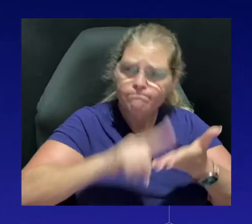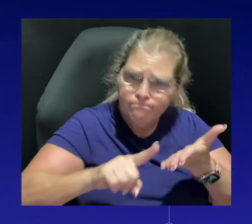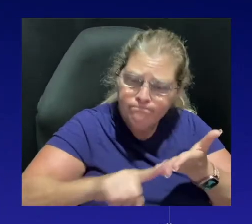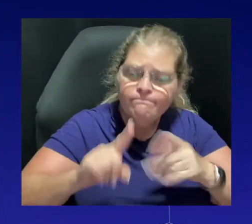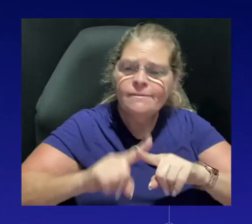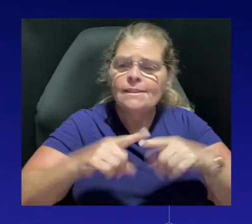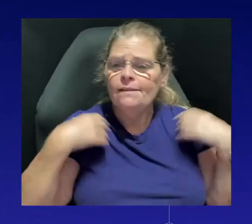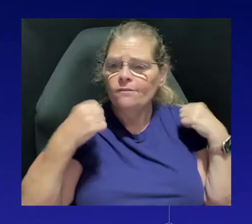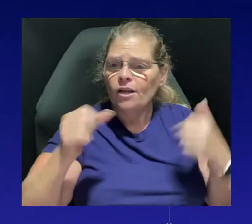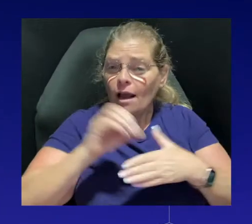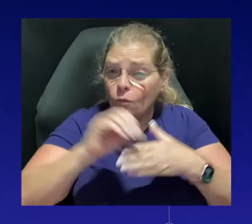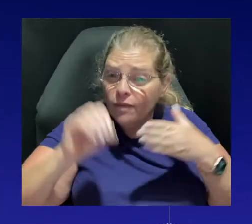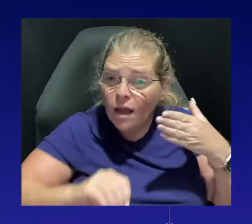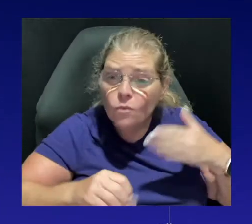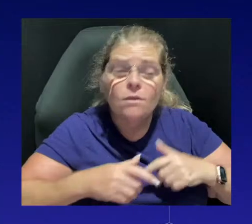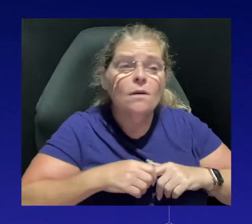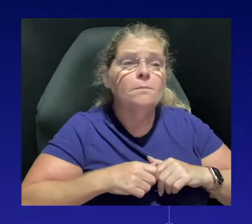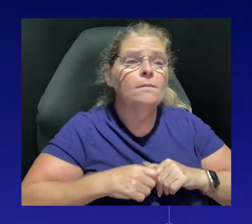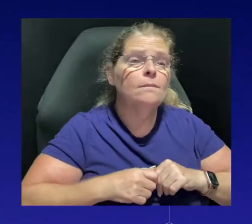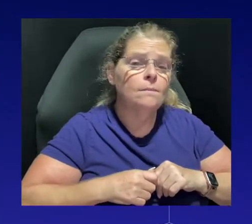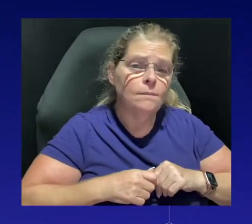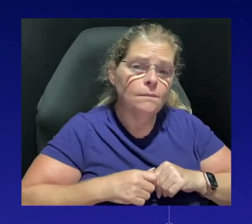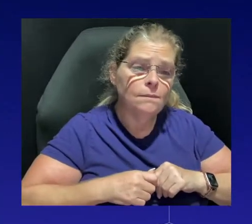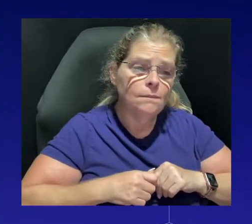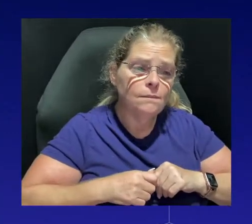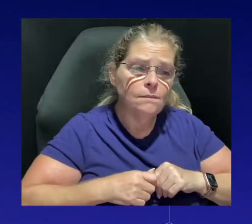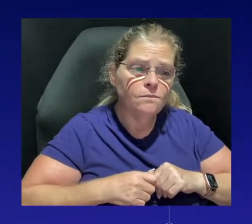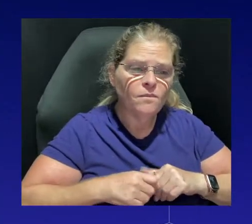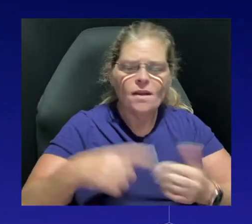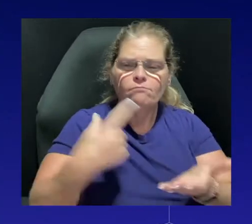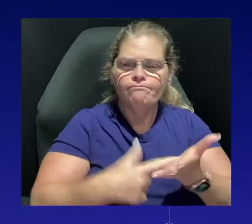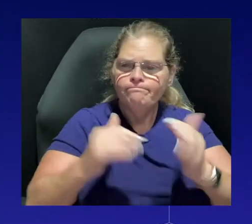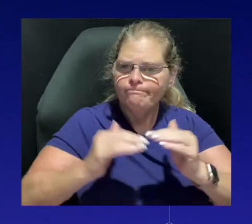outcomes, and particularly taking note of the disparities therein?